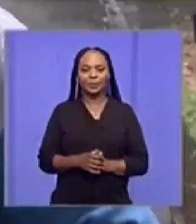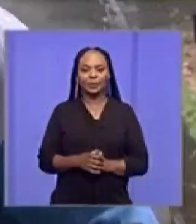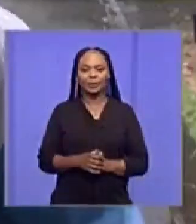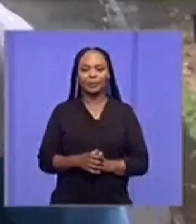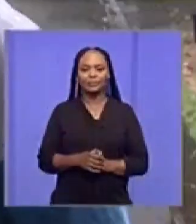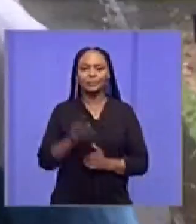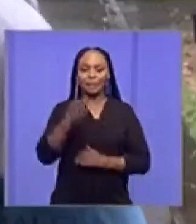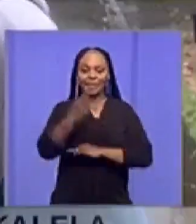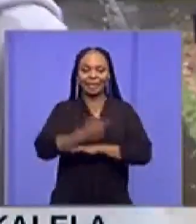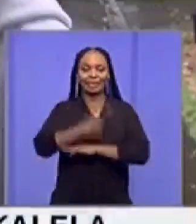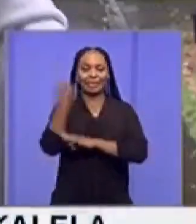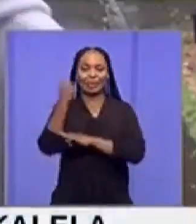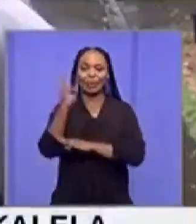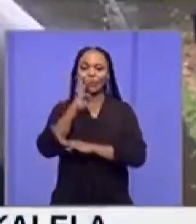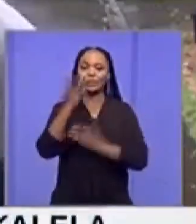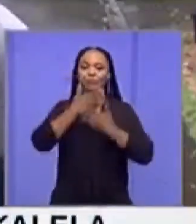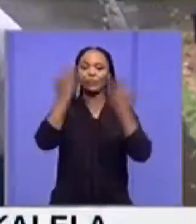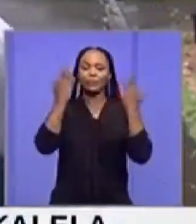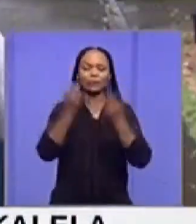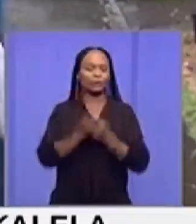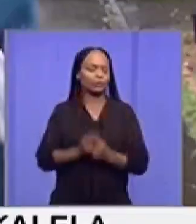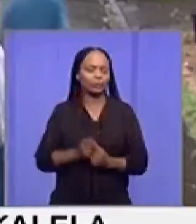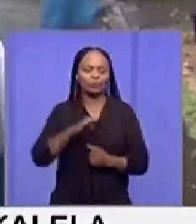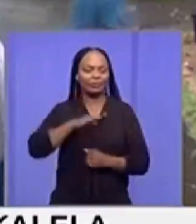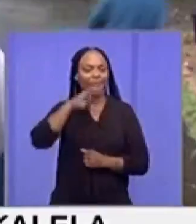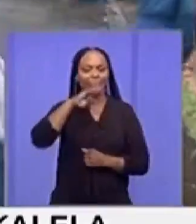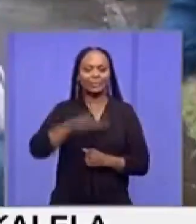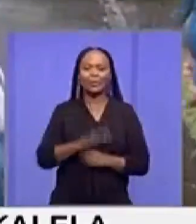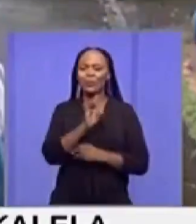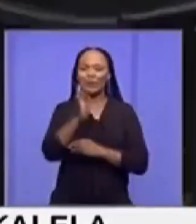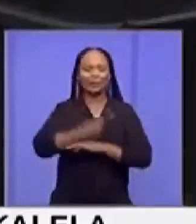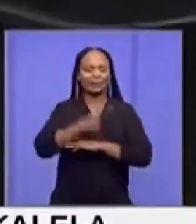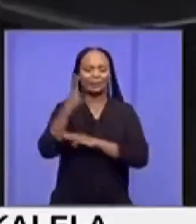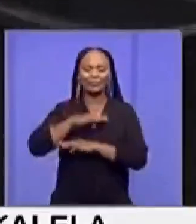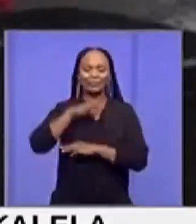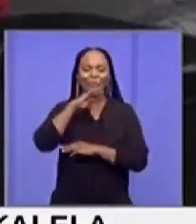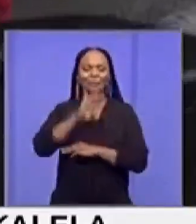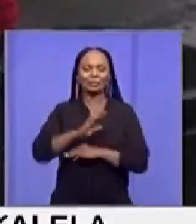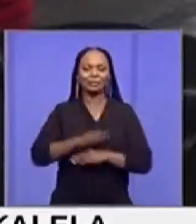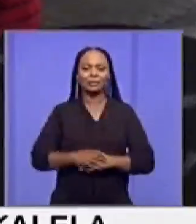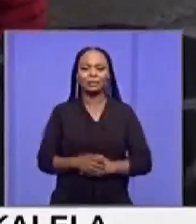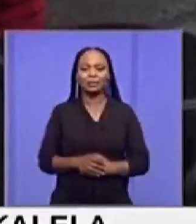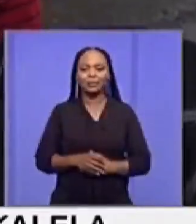3 days without water, it's too much. Even 1 day is more than too much.